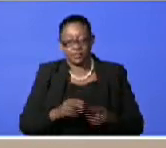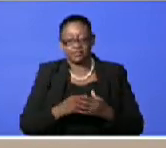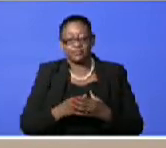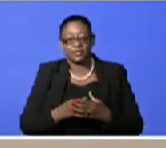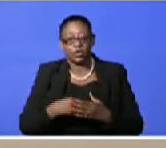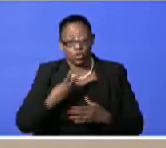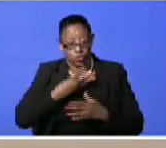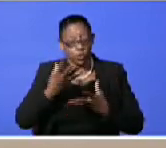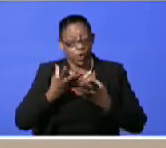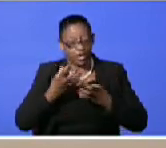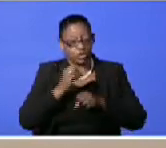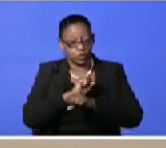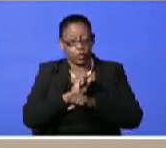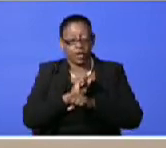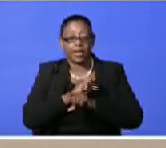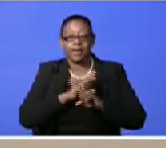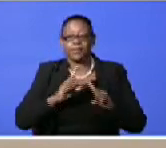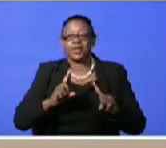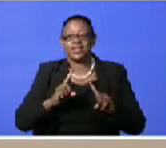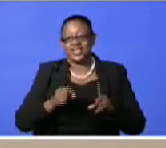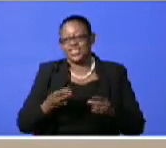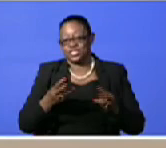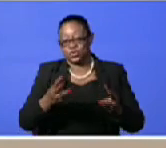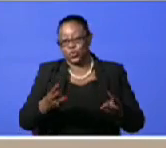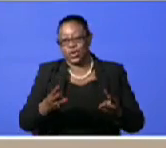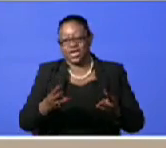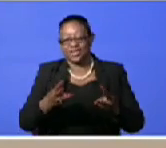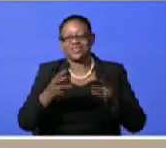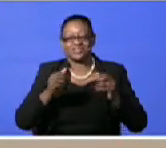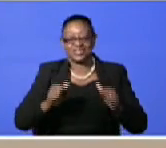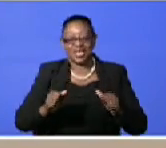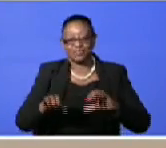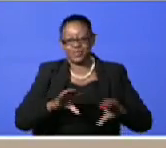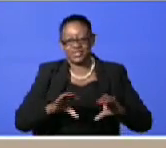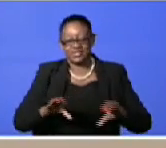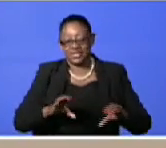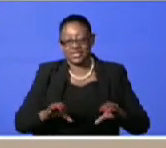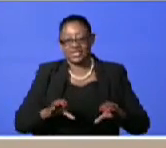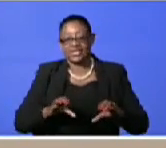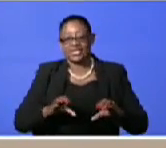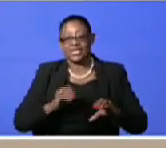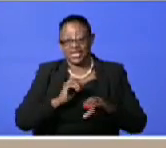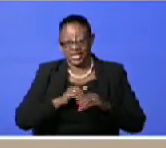work, and we believe that there is a way that it can be done, certainly within the time